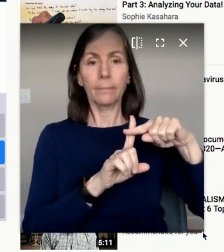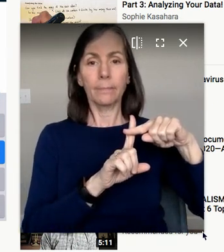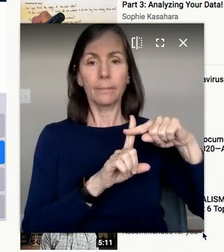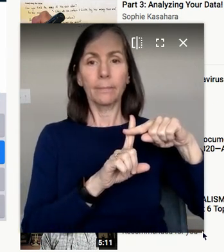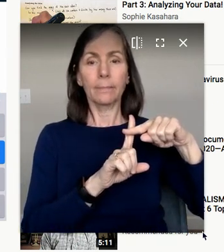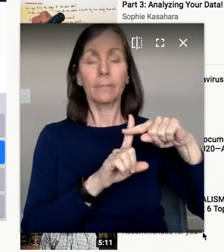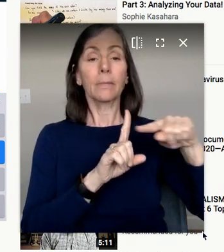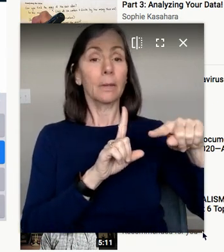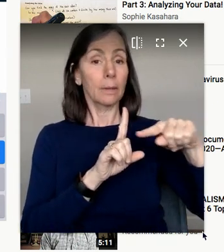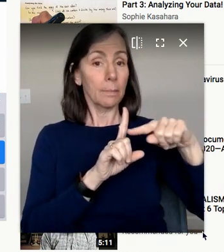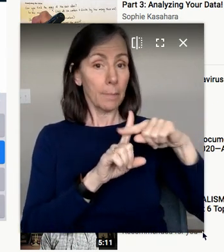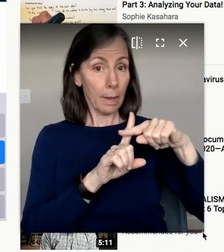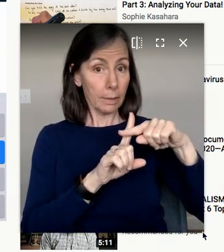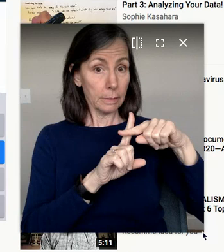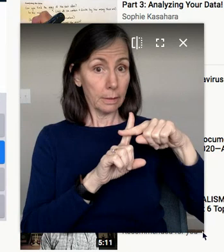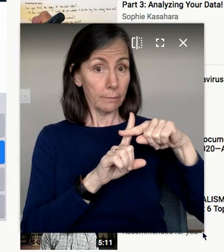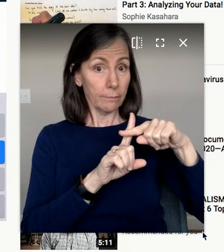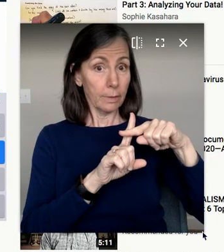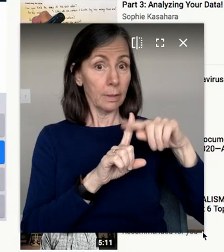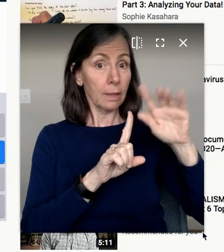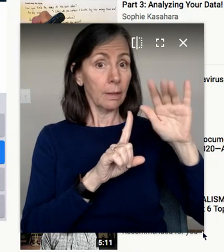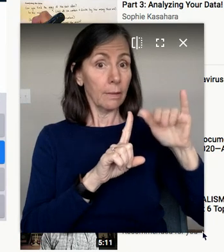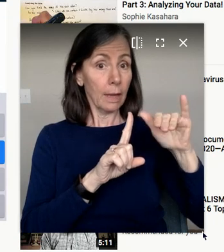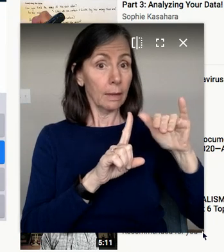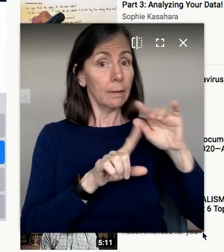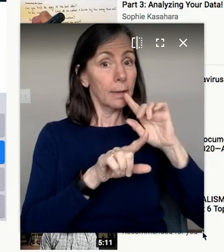And positive has a B next to it.